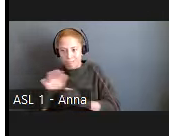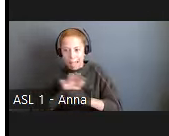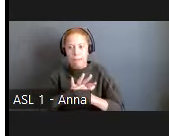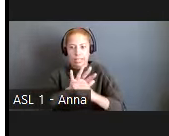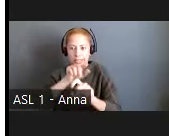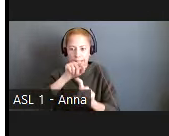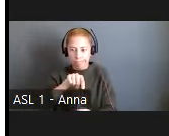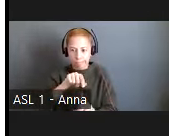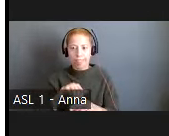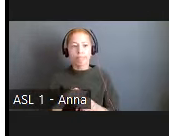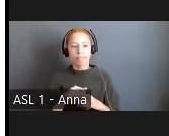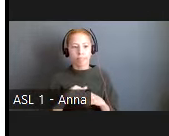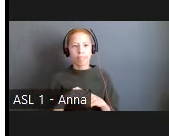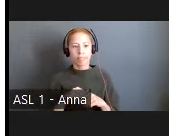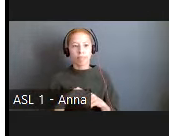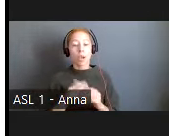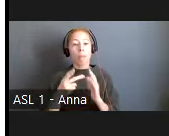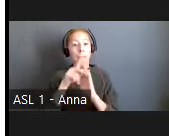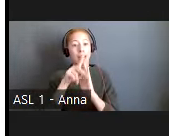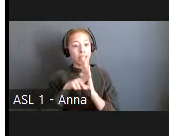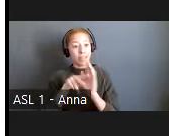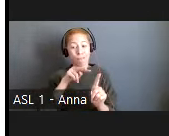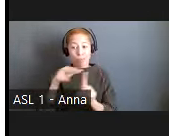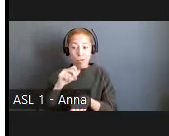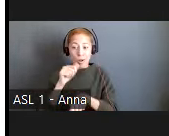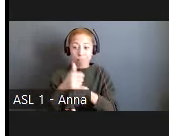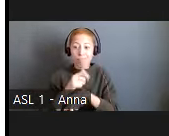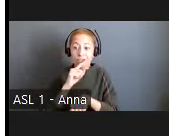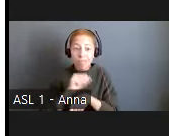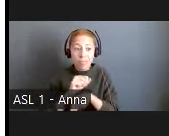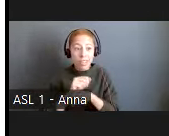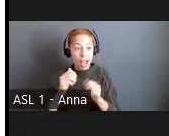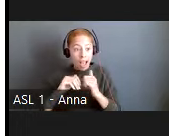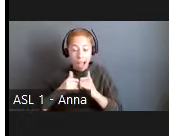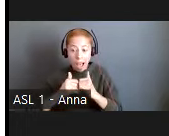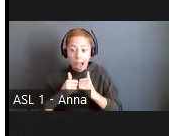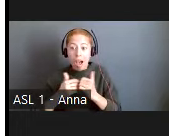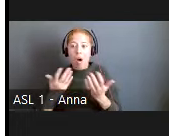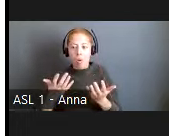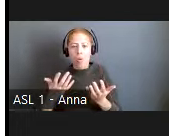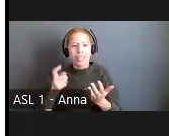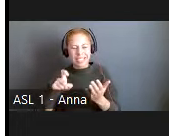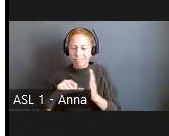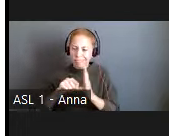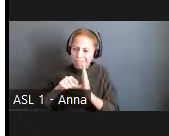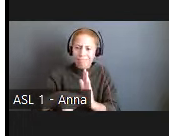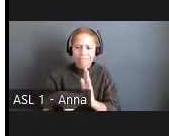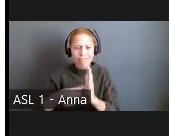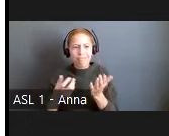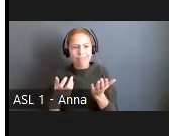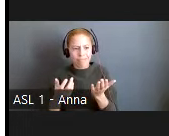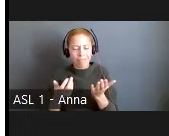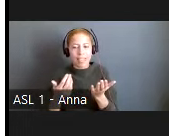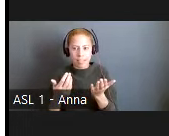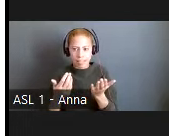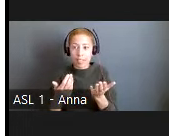thinking about creating a policy framework like on dementia, we need to make sure that it has the